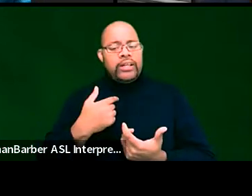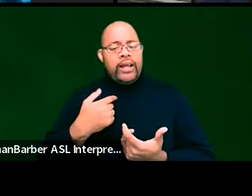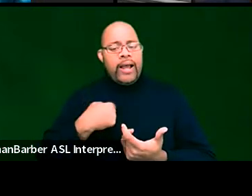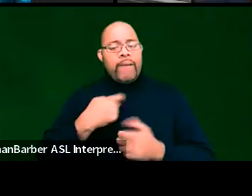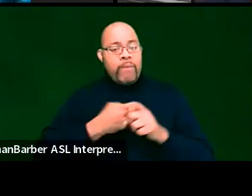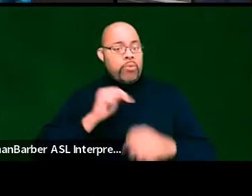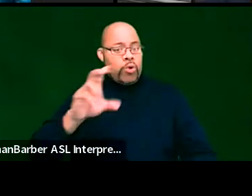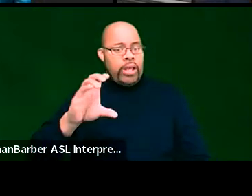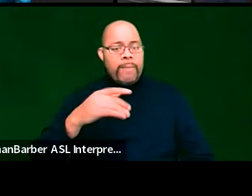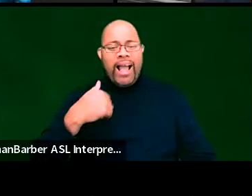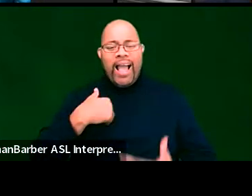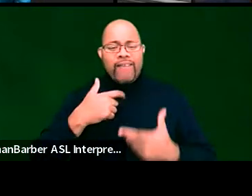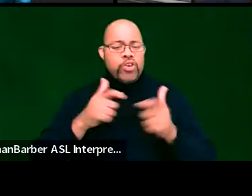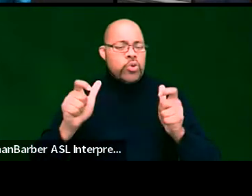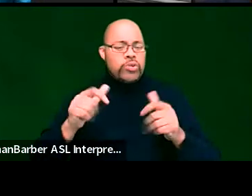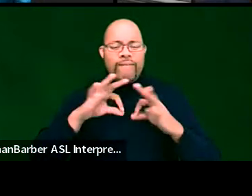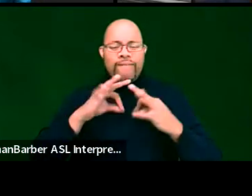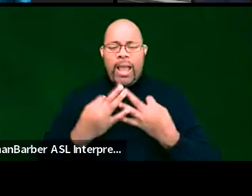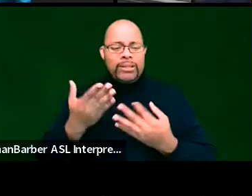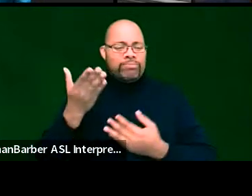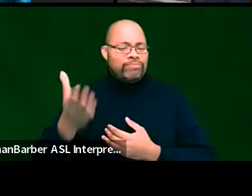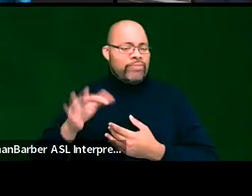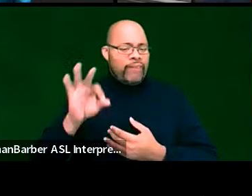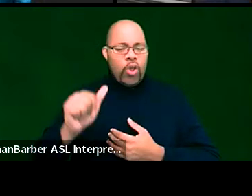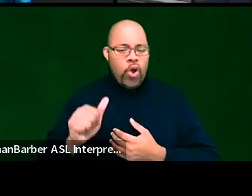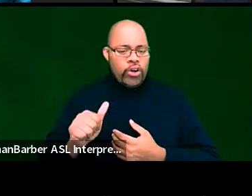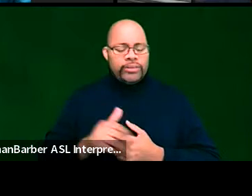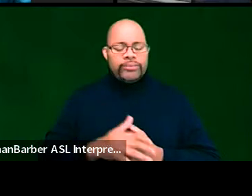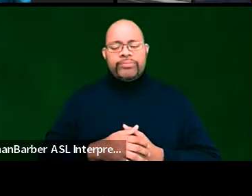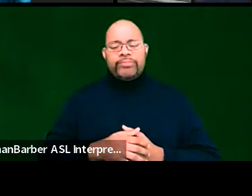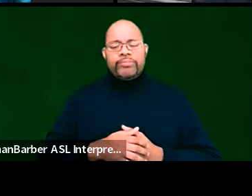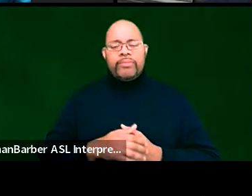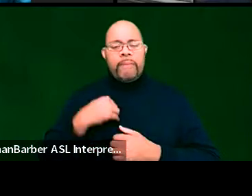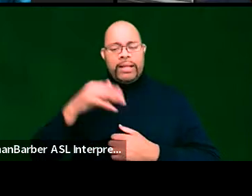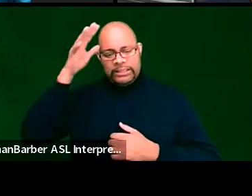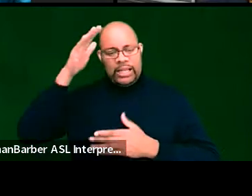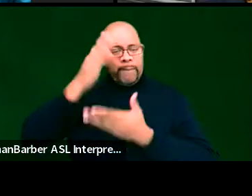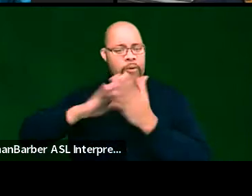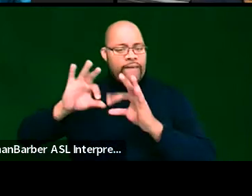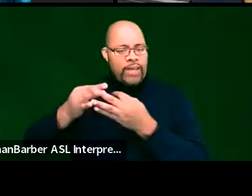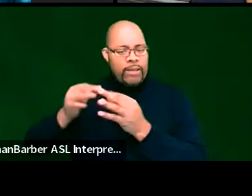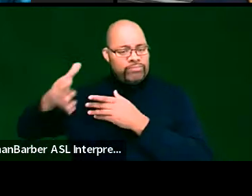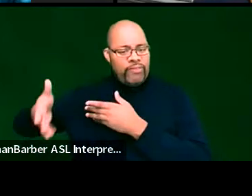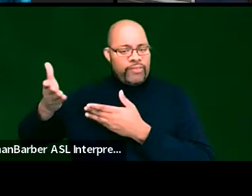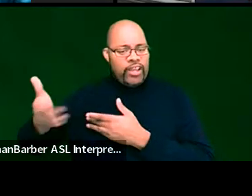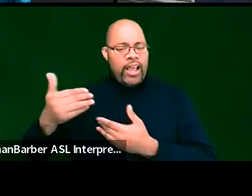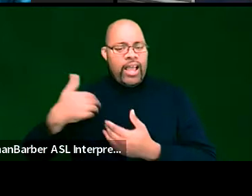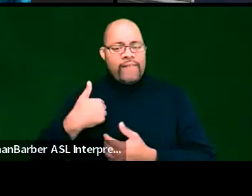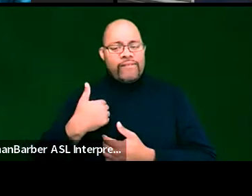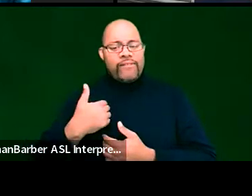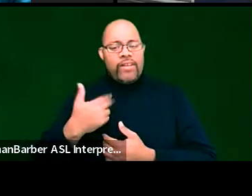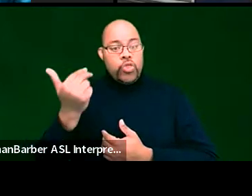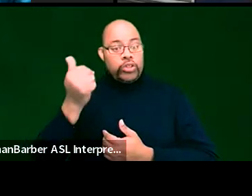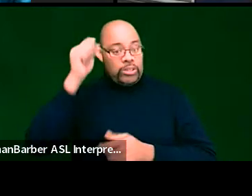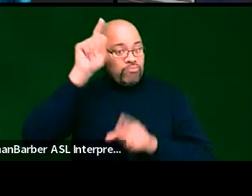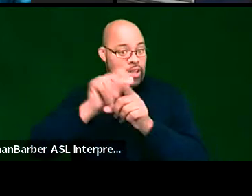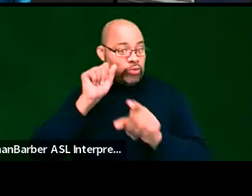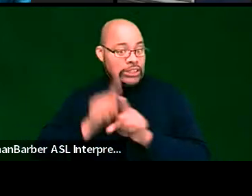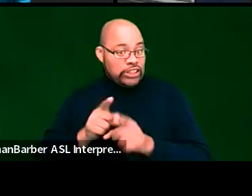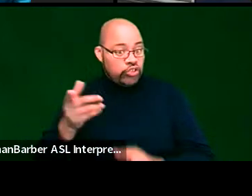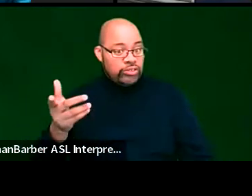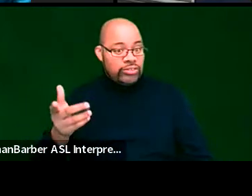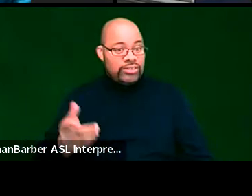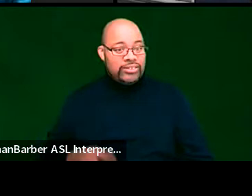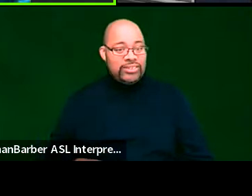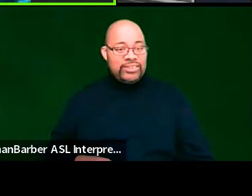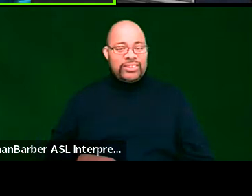North Carolina, but I got a huge extended family down in Florida. My dad's side of the family is down there. They had 13 siblings there on that